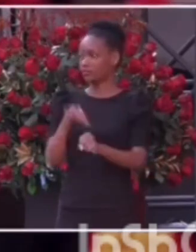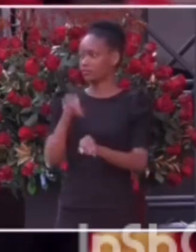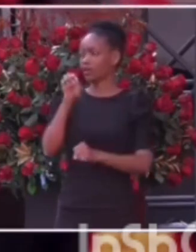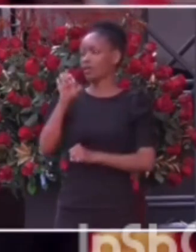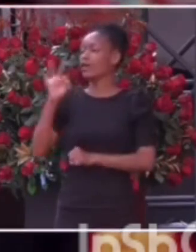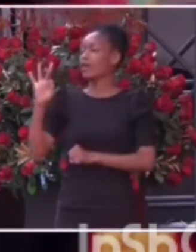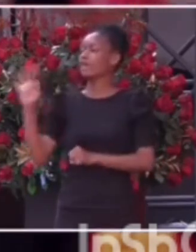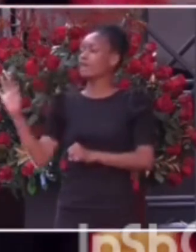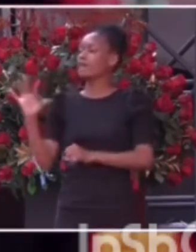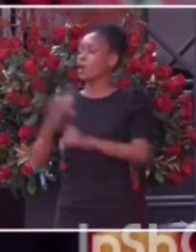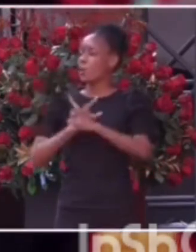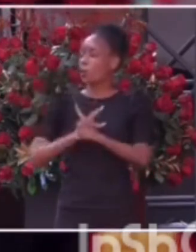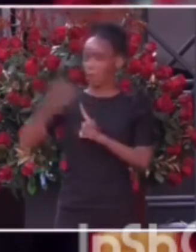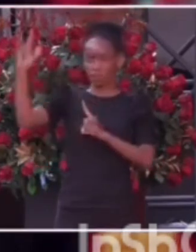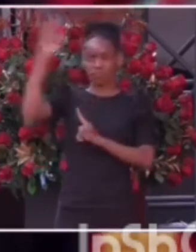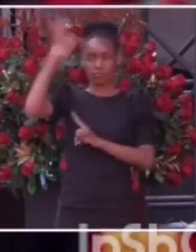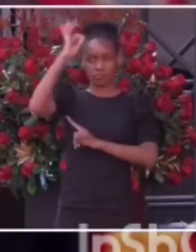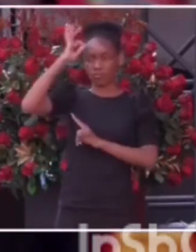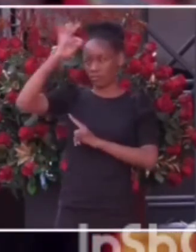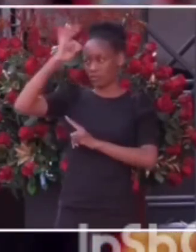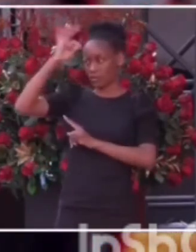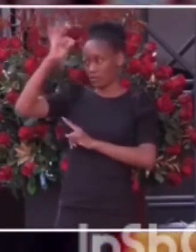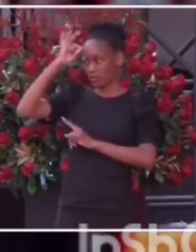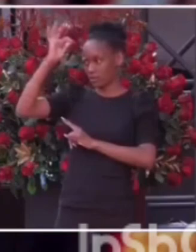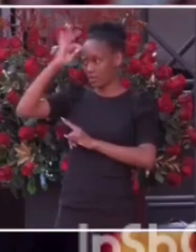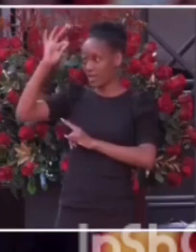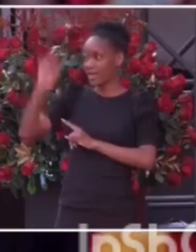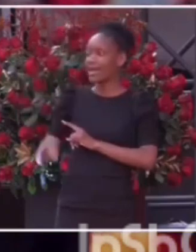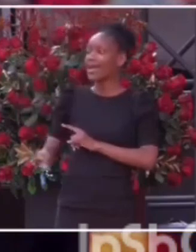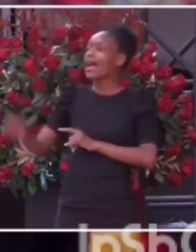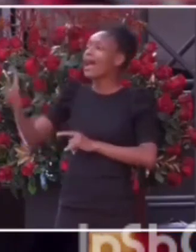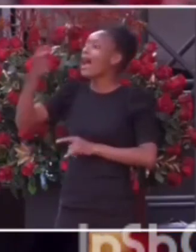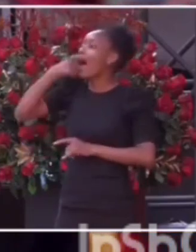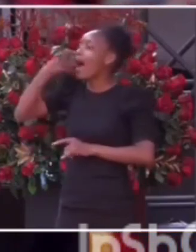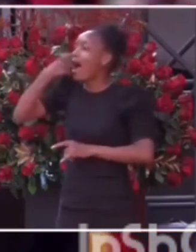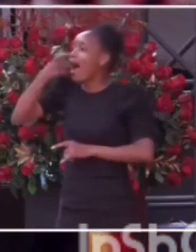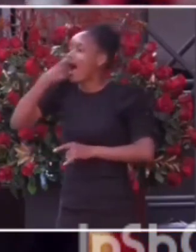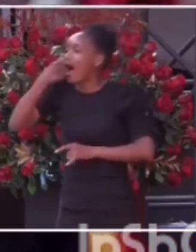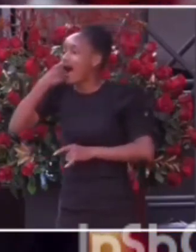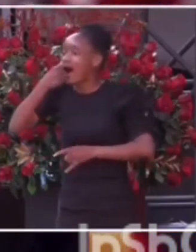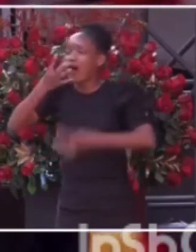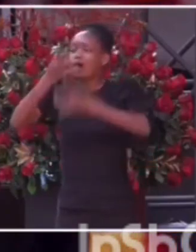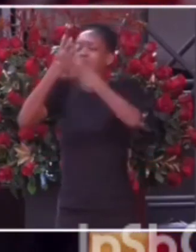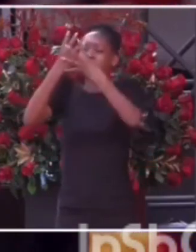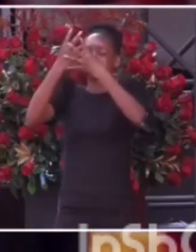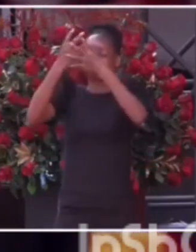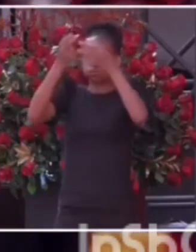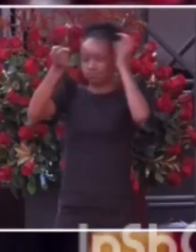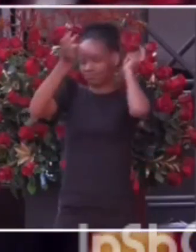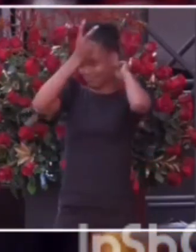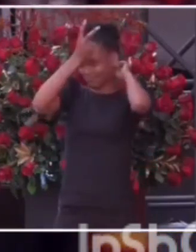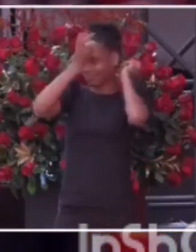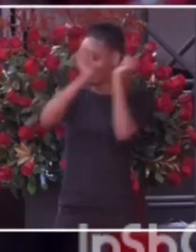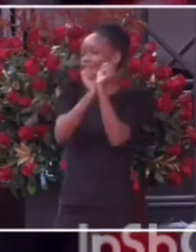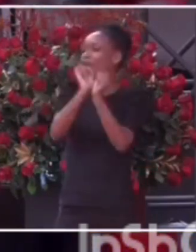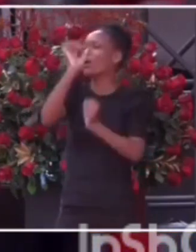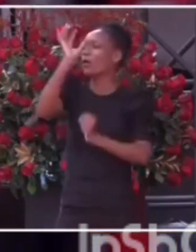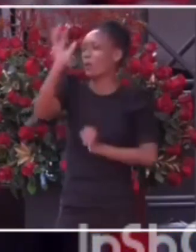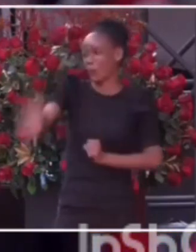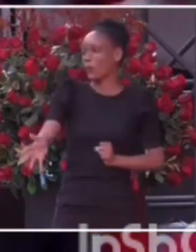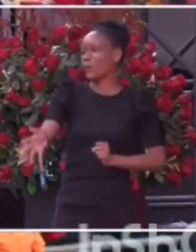Cyril Ramaphosa, siyomopha, uyayijele Cyril